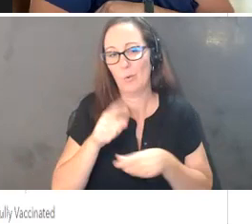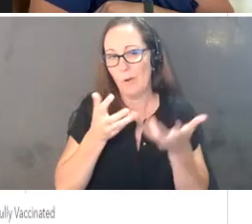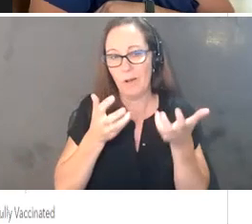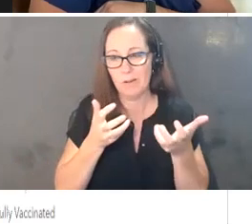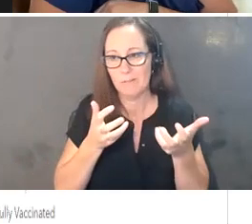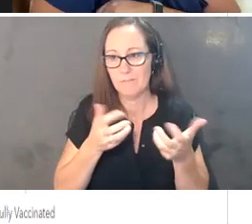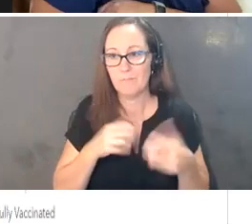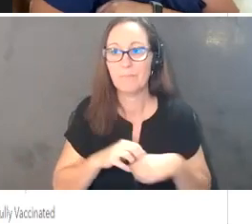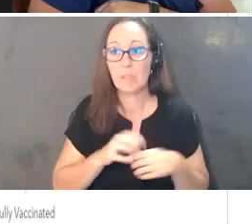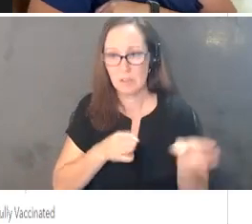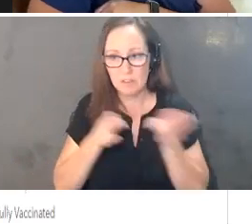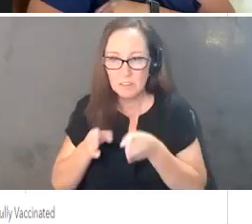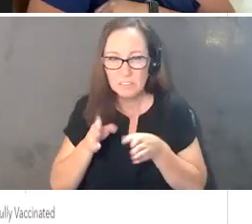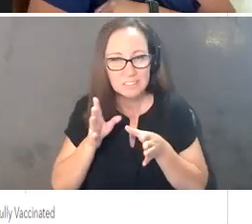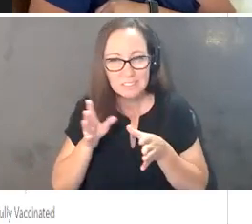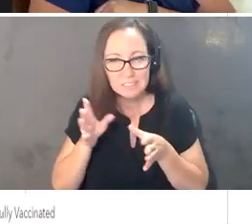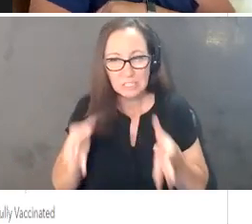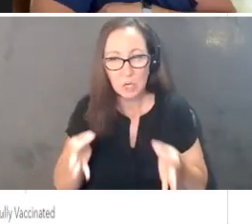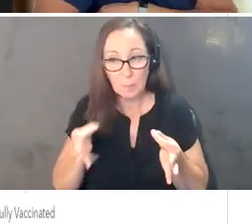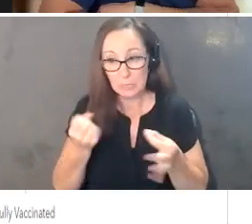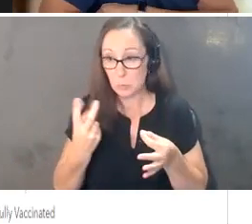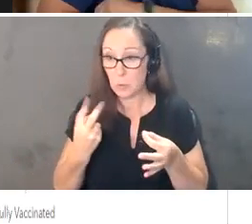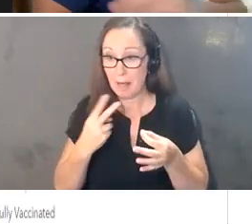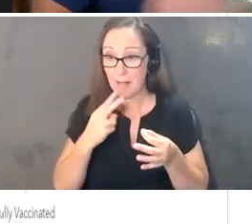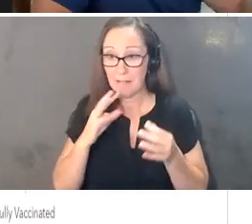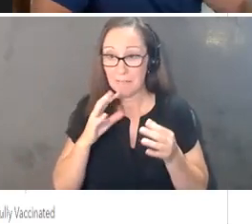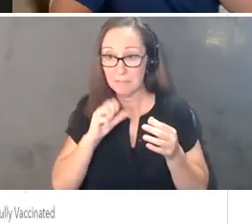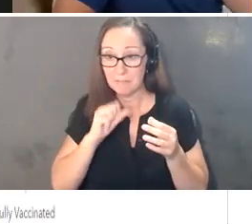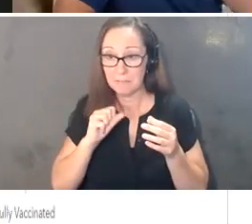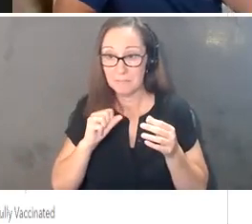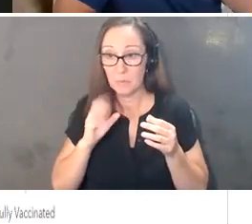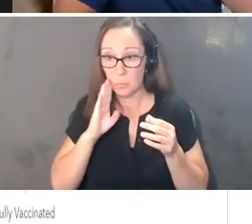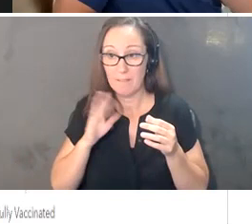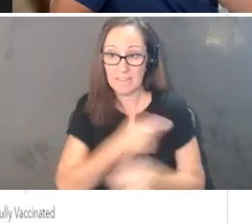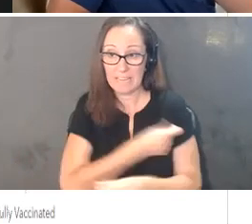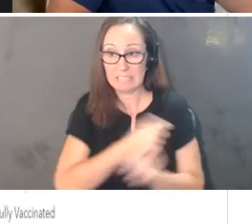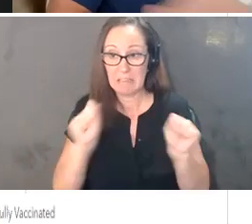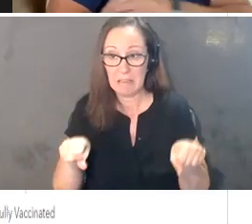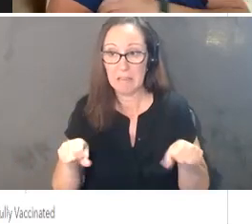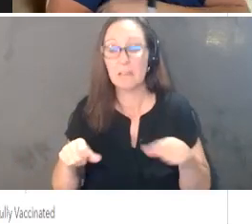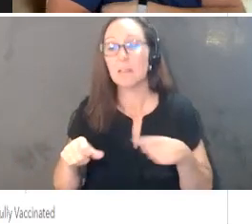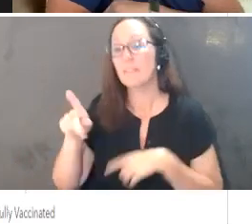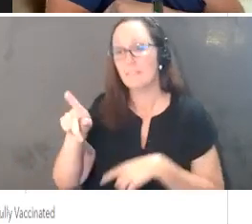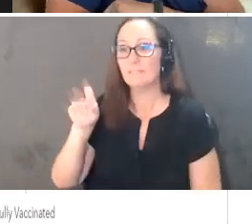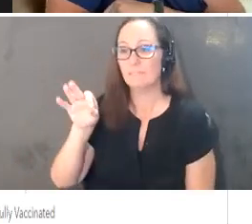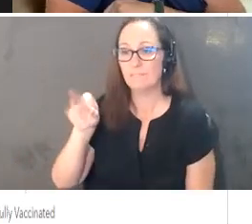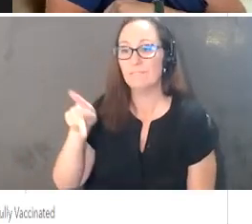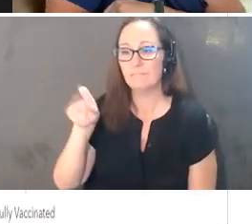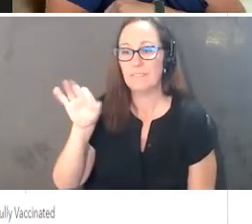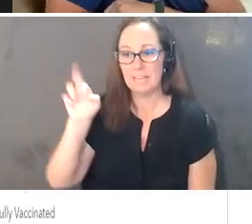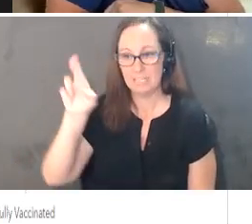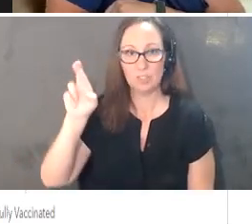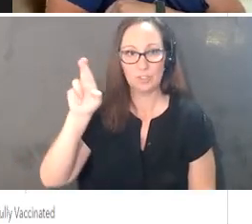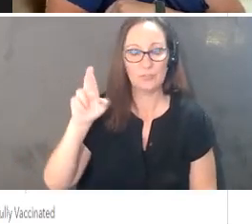Have they determined if 12-year-olds will be vaccinated as of yet? So for the Pfizer vaccine,